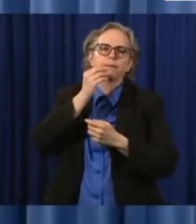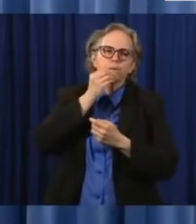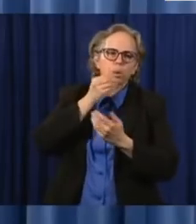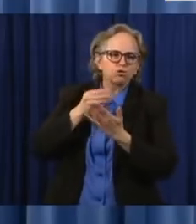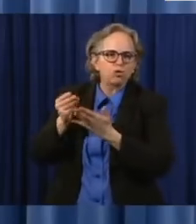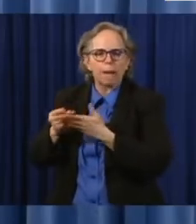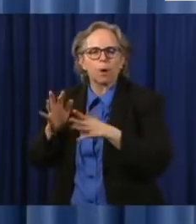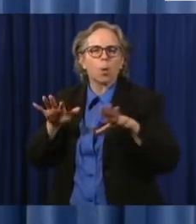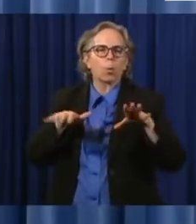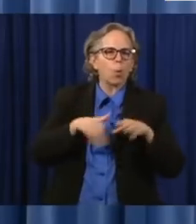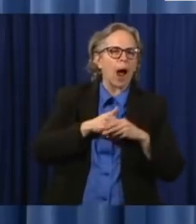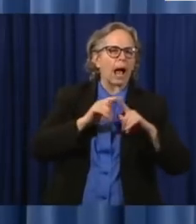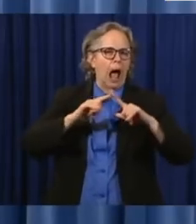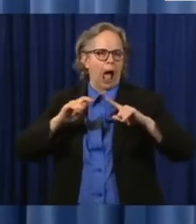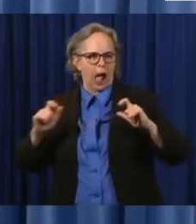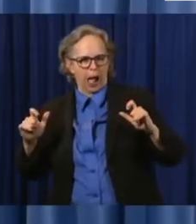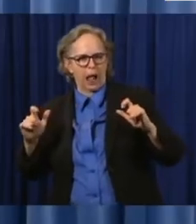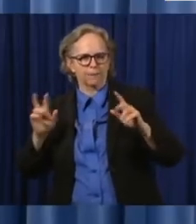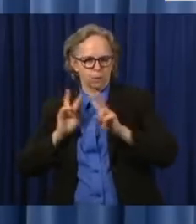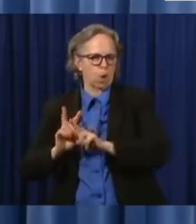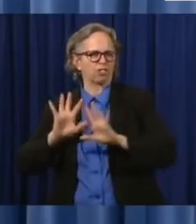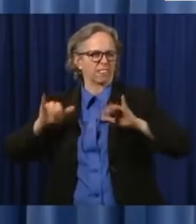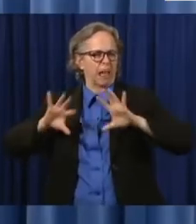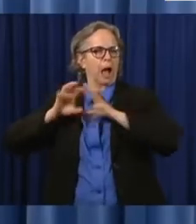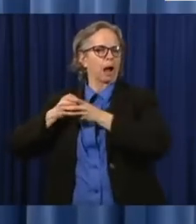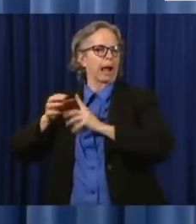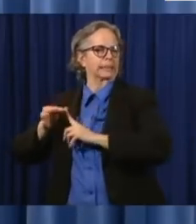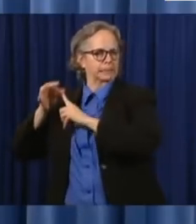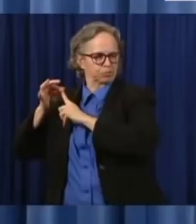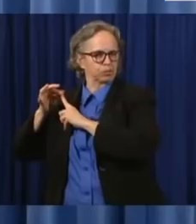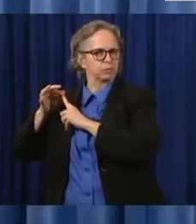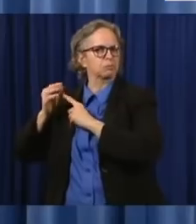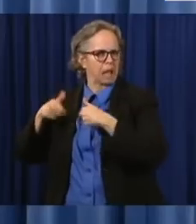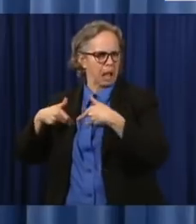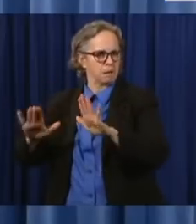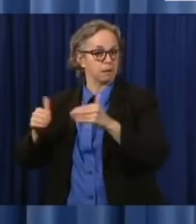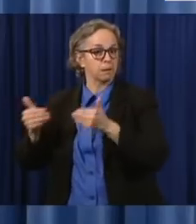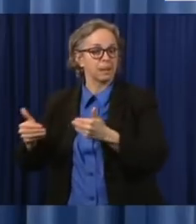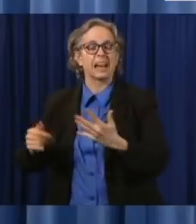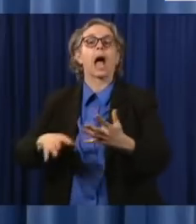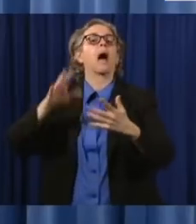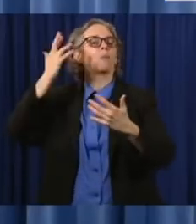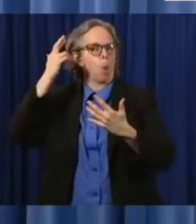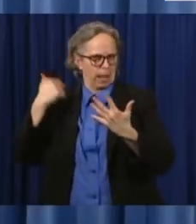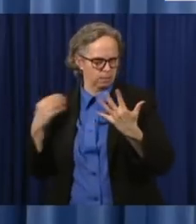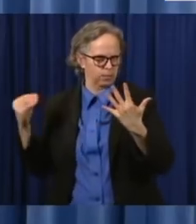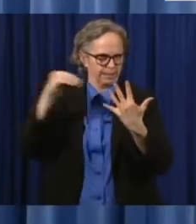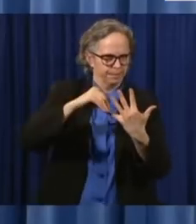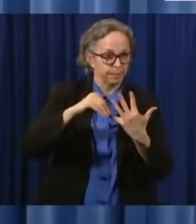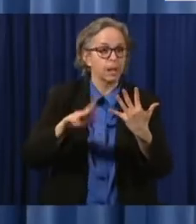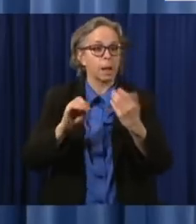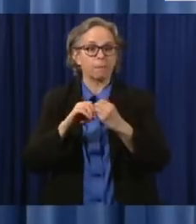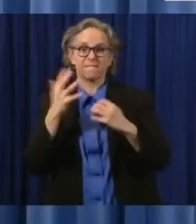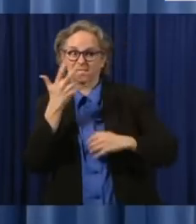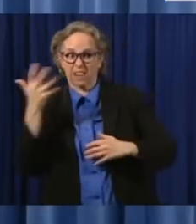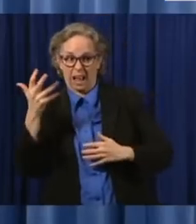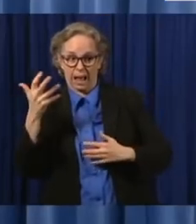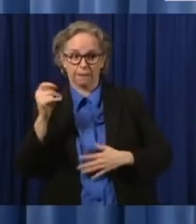to name a few. Each order, number 5, each order that has reopened a business